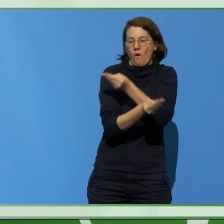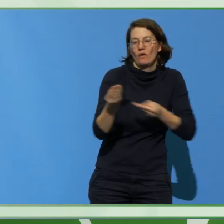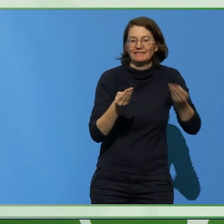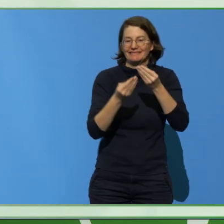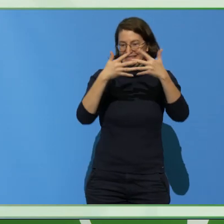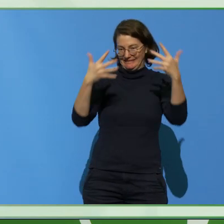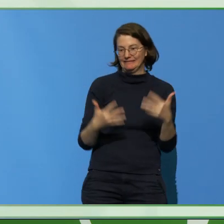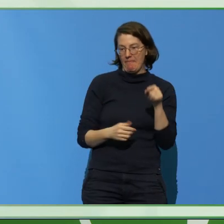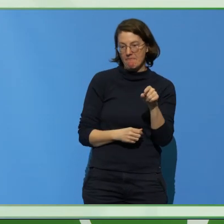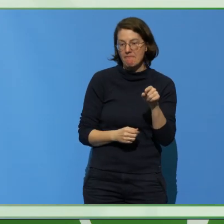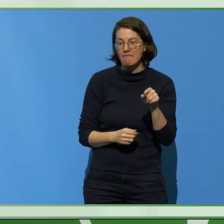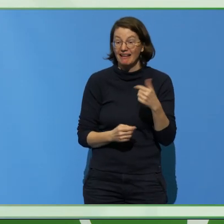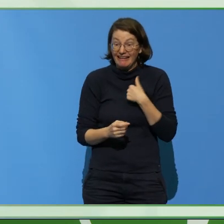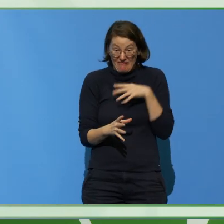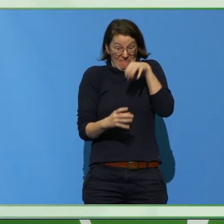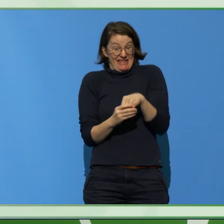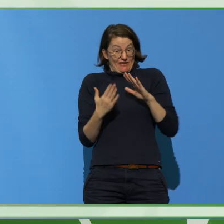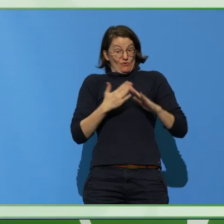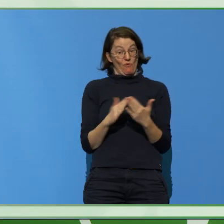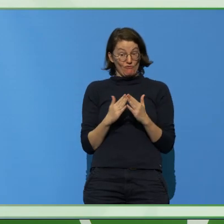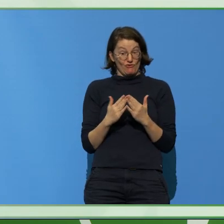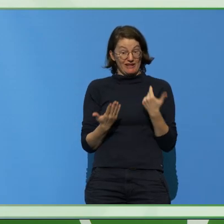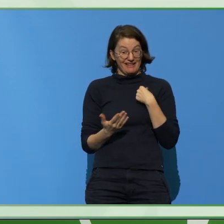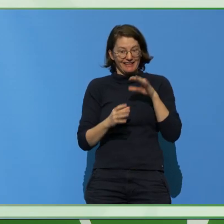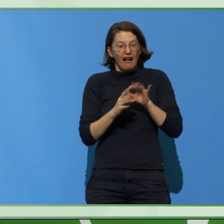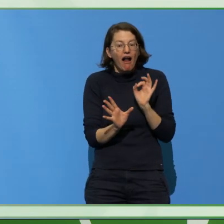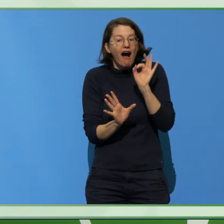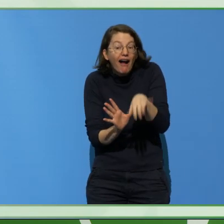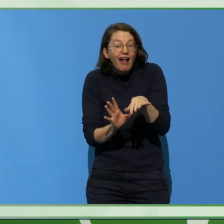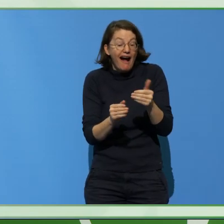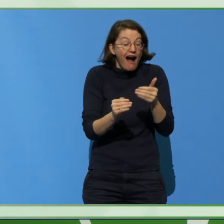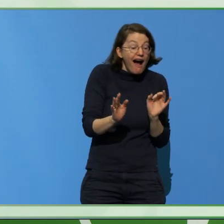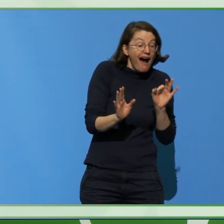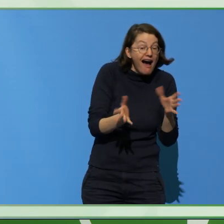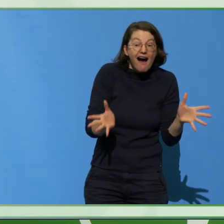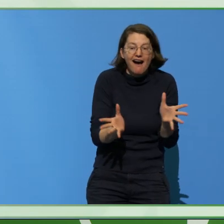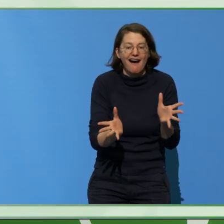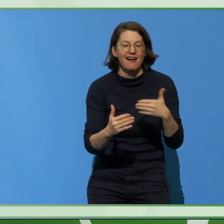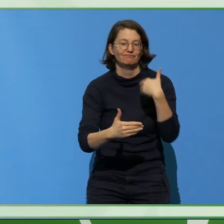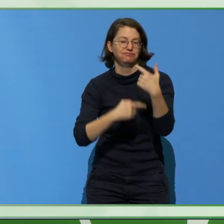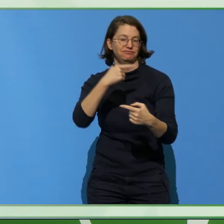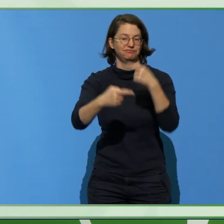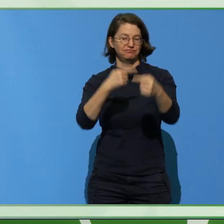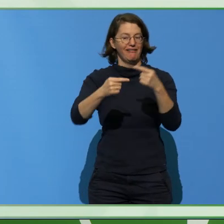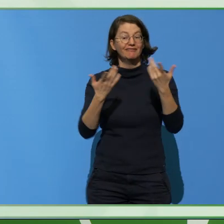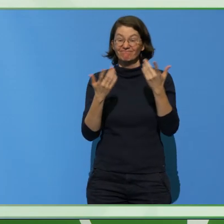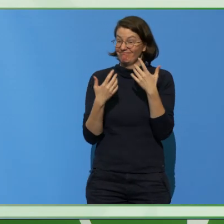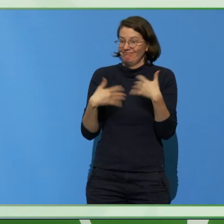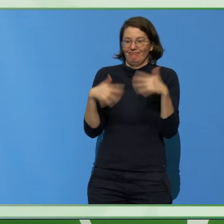with disabilities and also build meaningful AI for all persons with disabilities, especially in